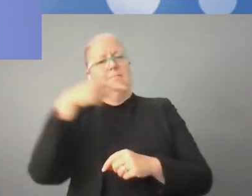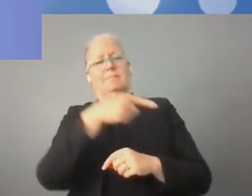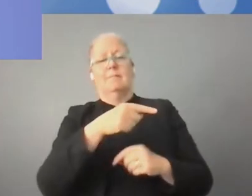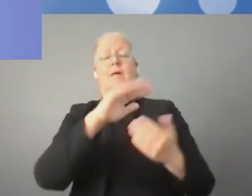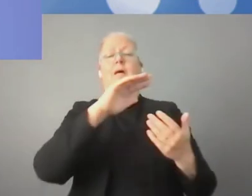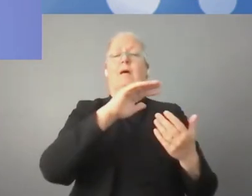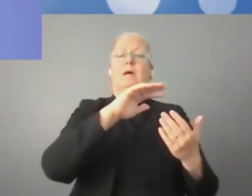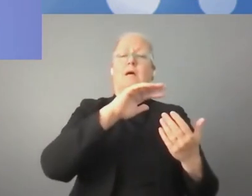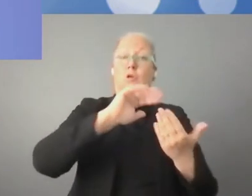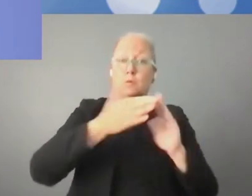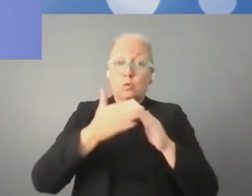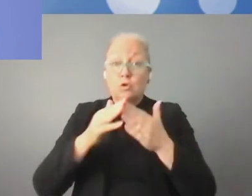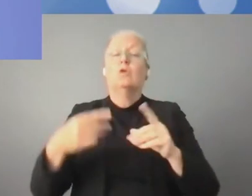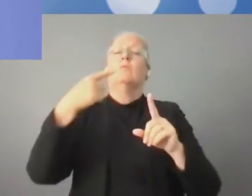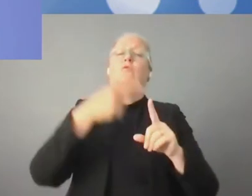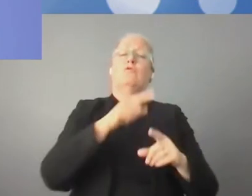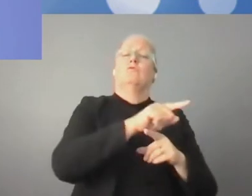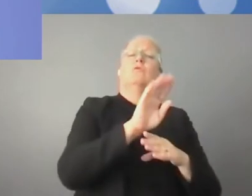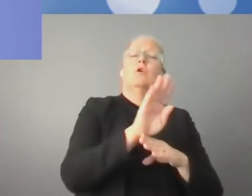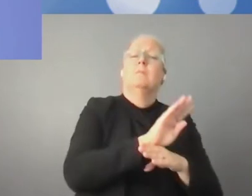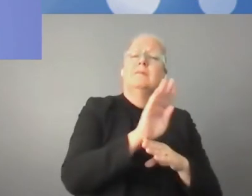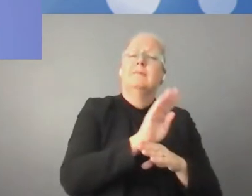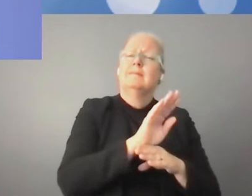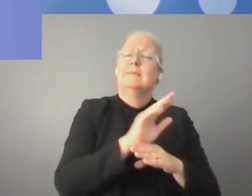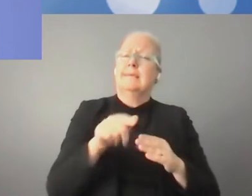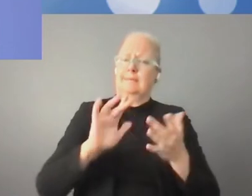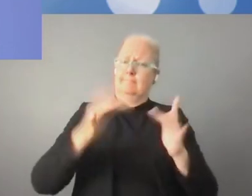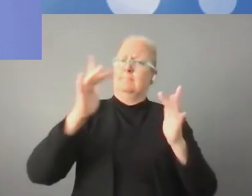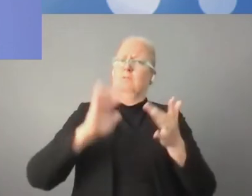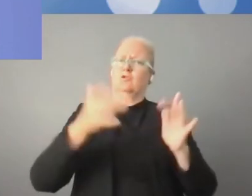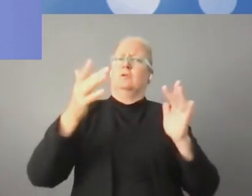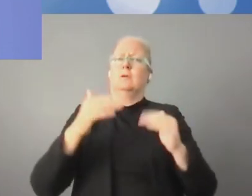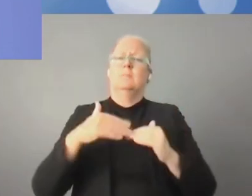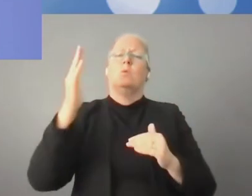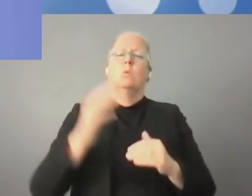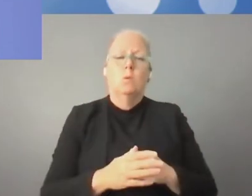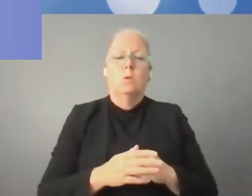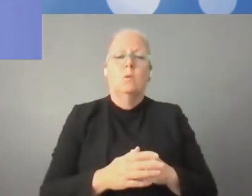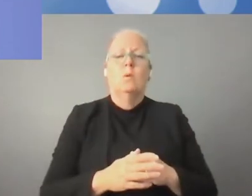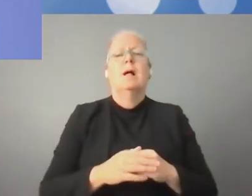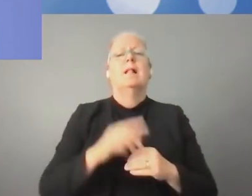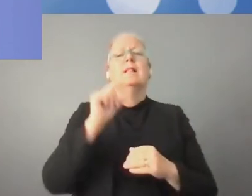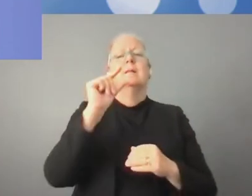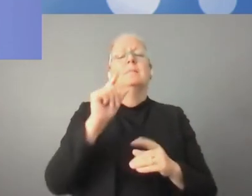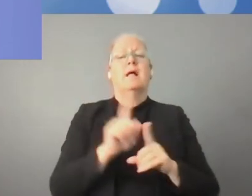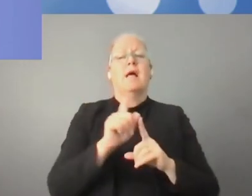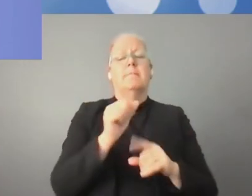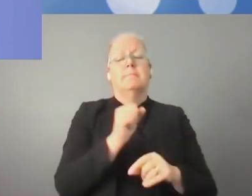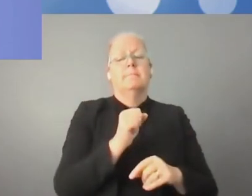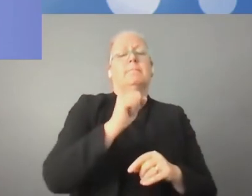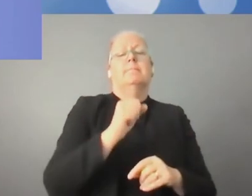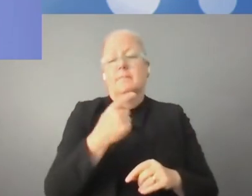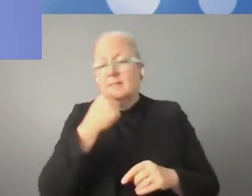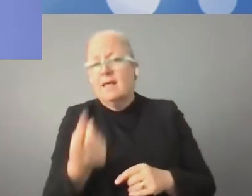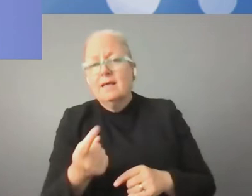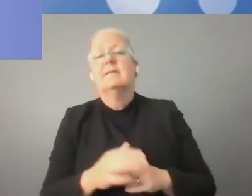it's actually possible to digitalize much more so they've been nudged and they've discovered that it is now not in five or